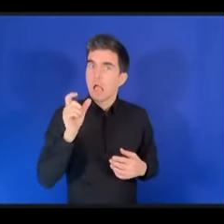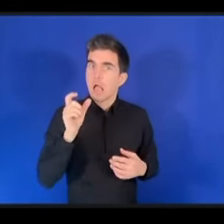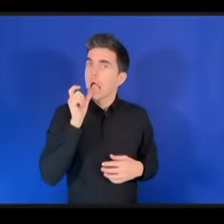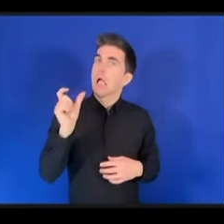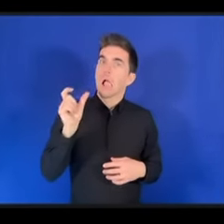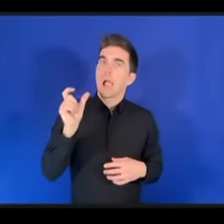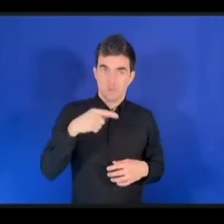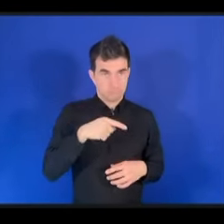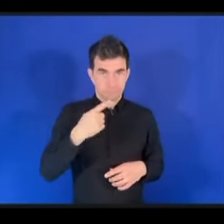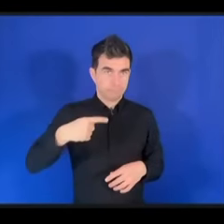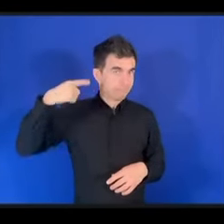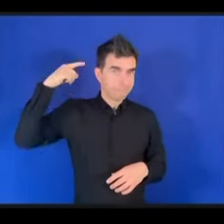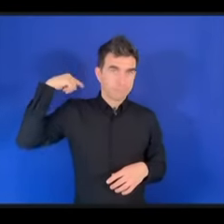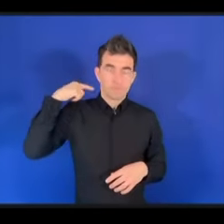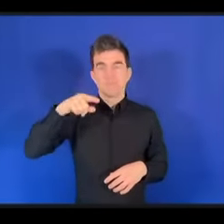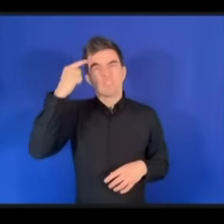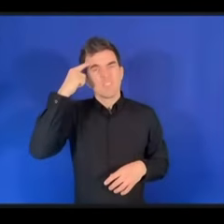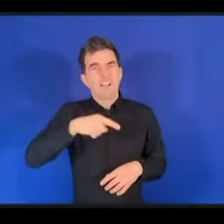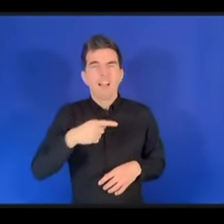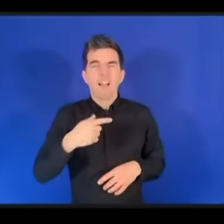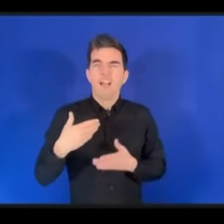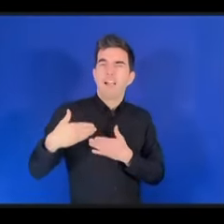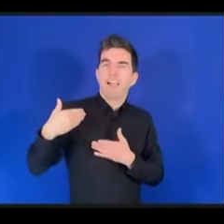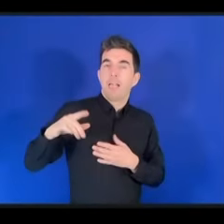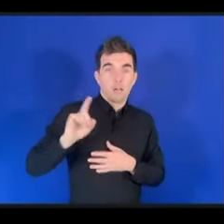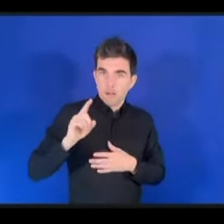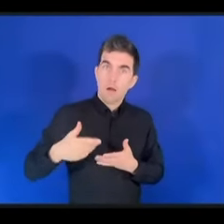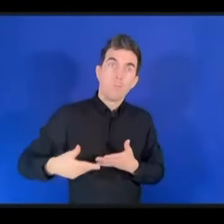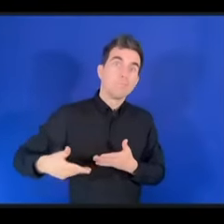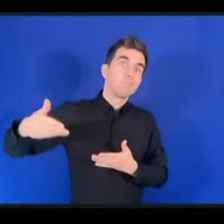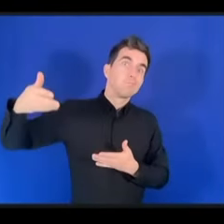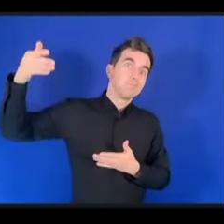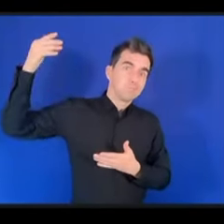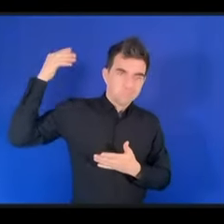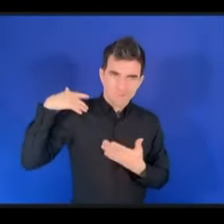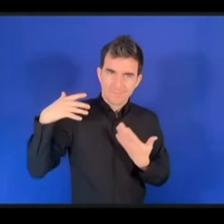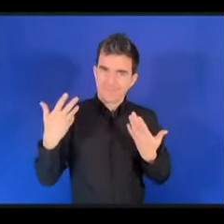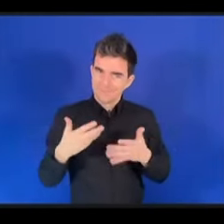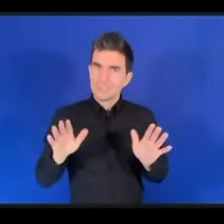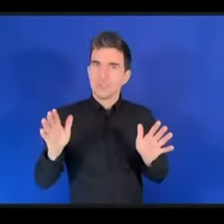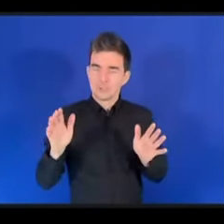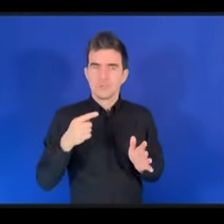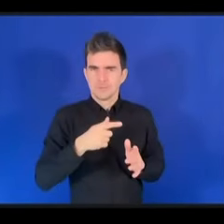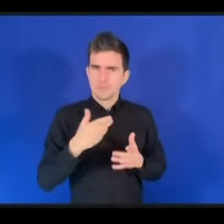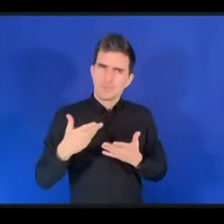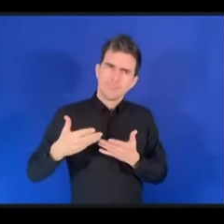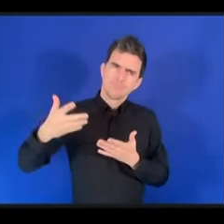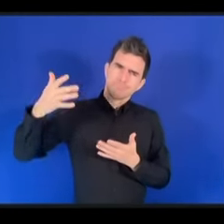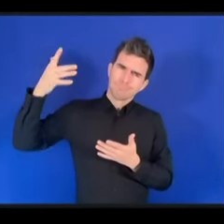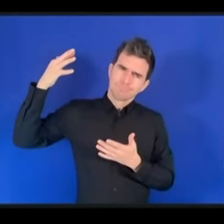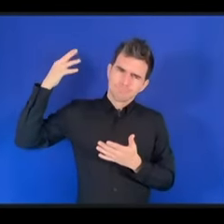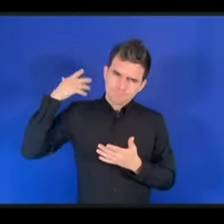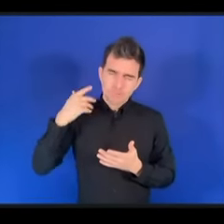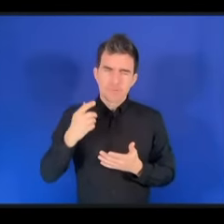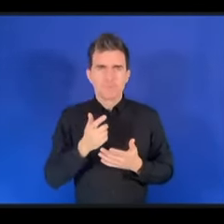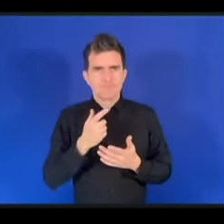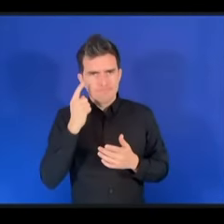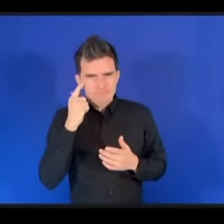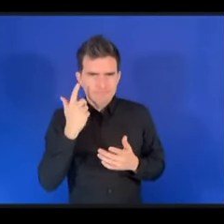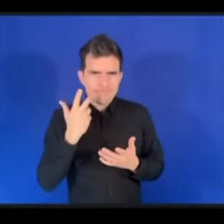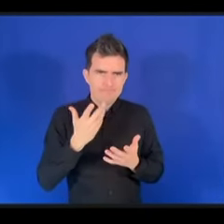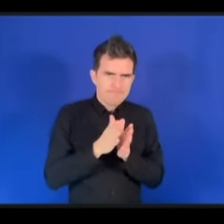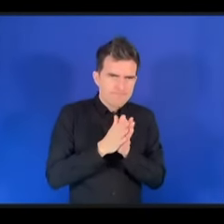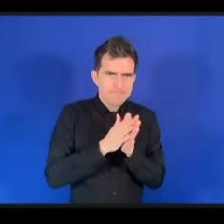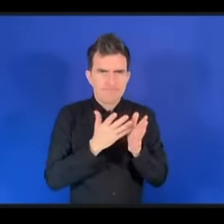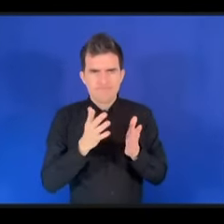to development of biotechnology. And I am drinking sake every year, every day, in order to